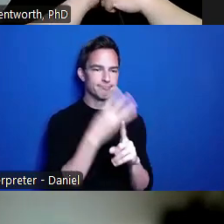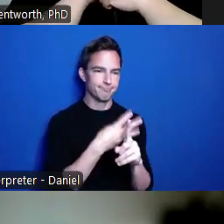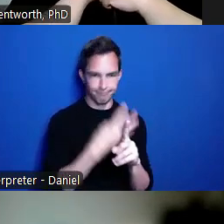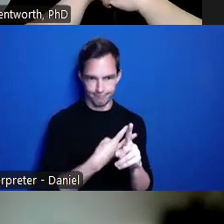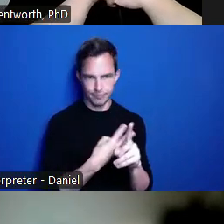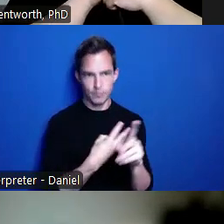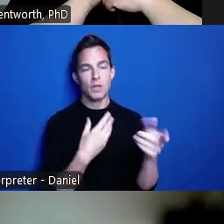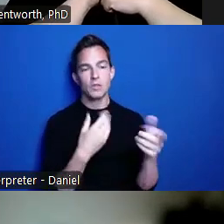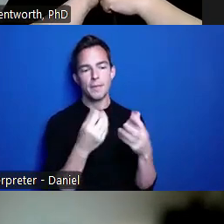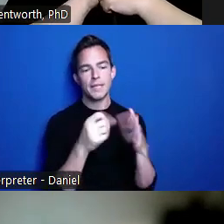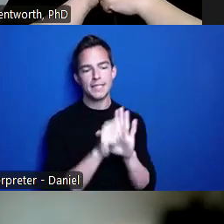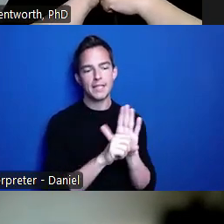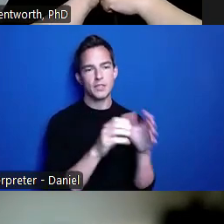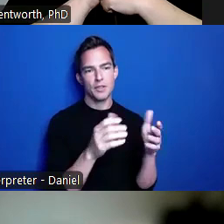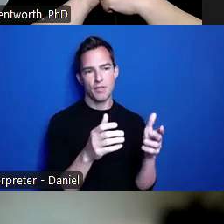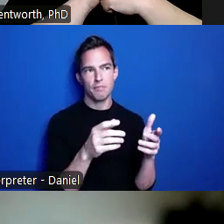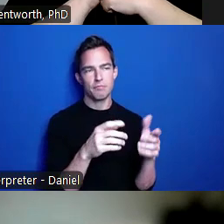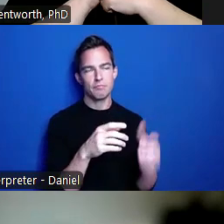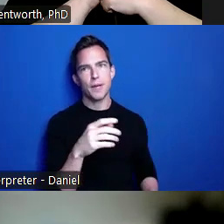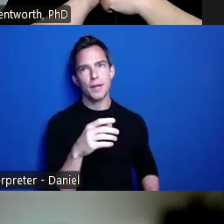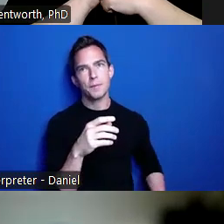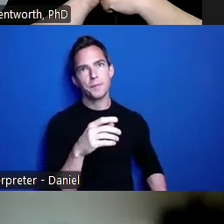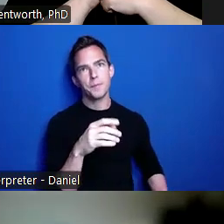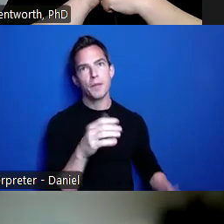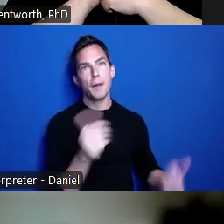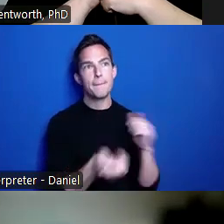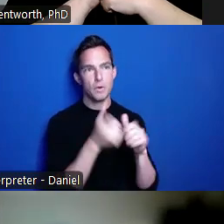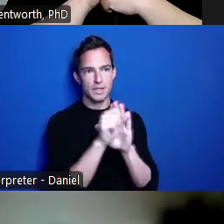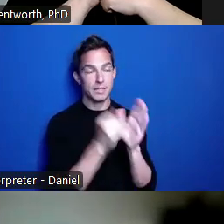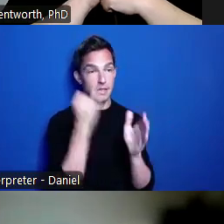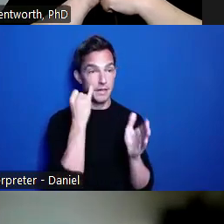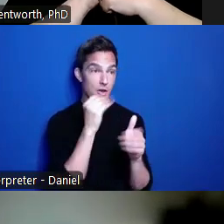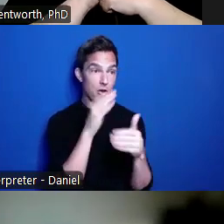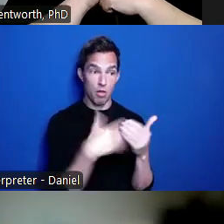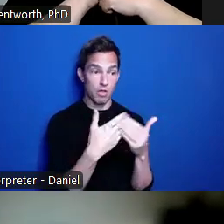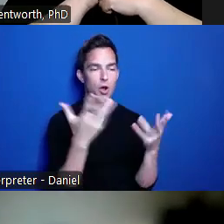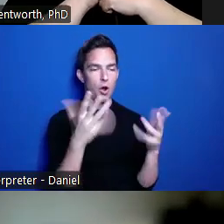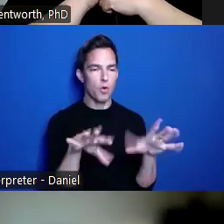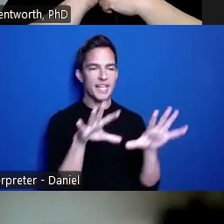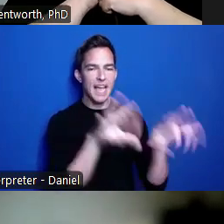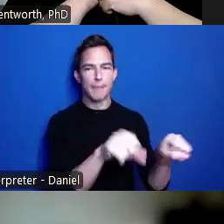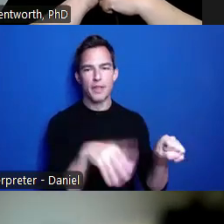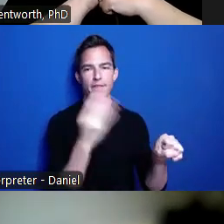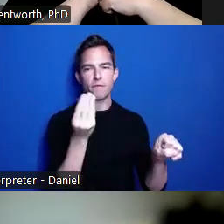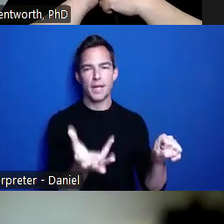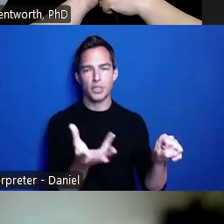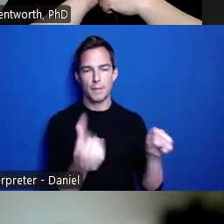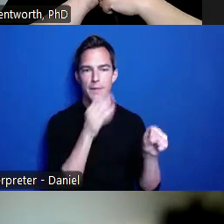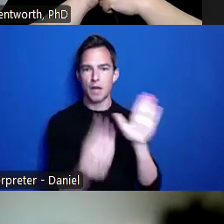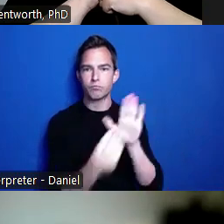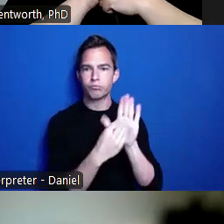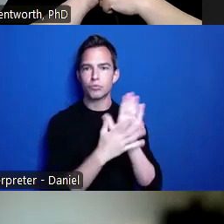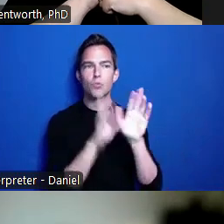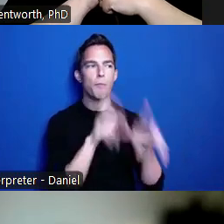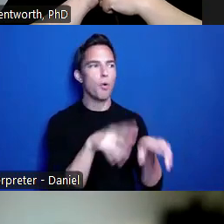of states are starting to, and actually I would say probably the majority, if not all, already capture that information, but it's not being reported up